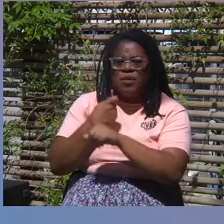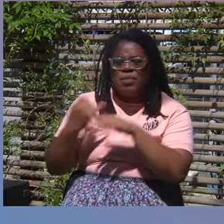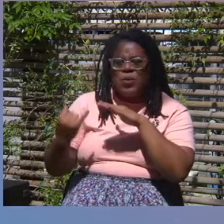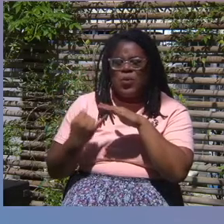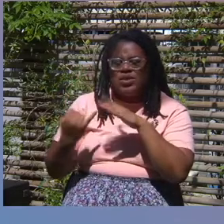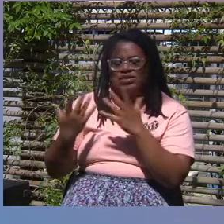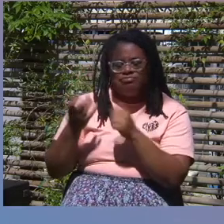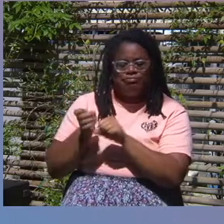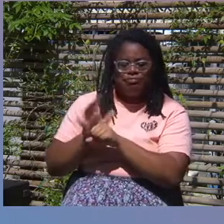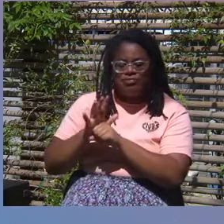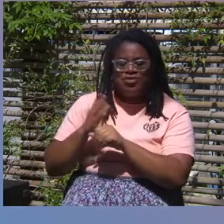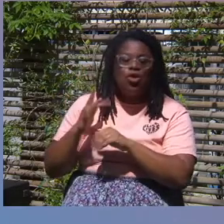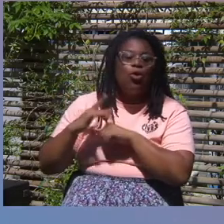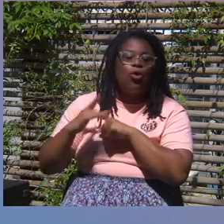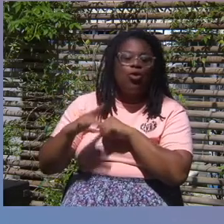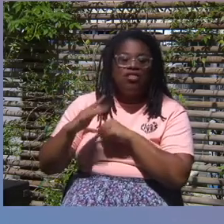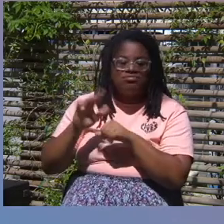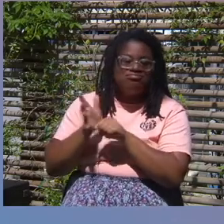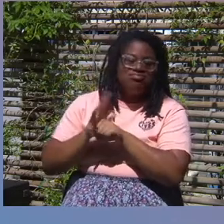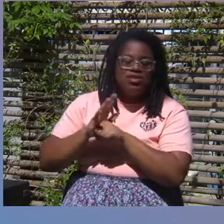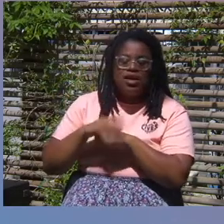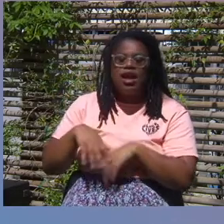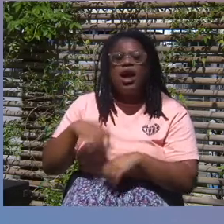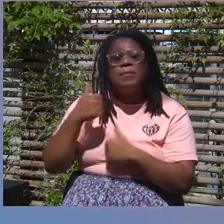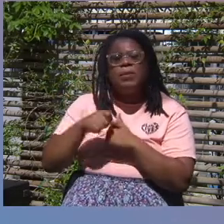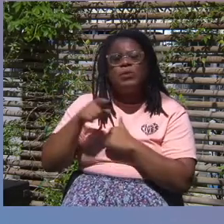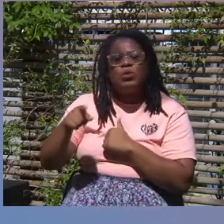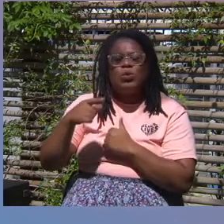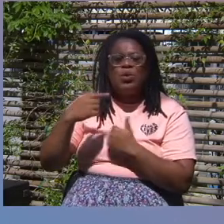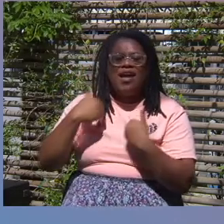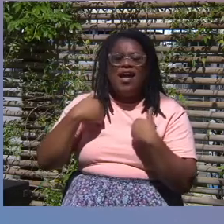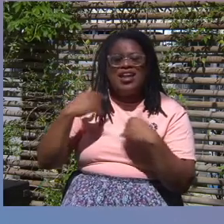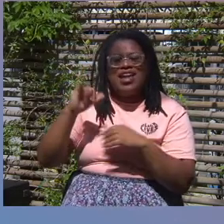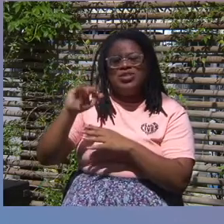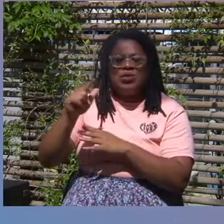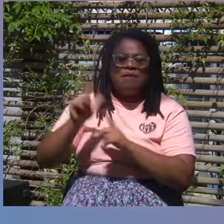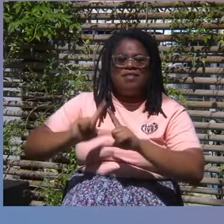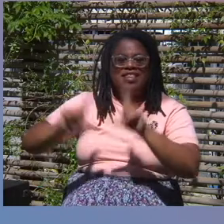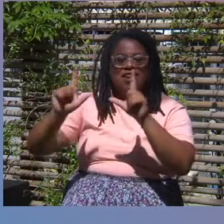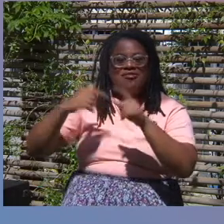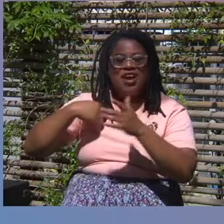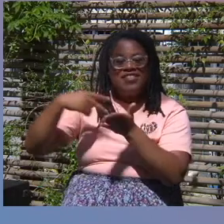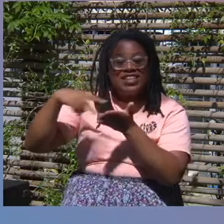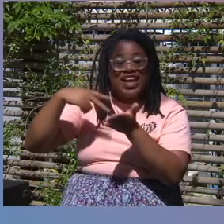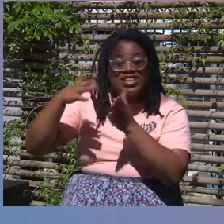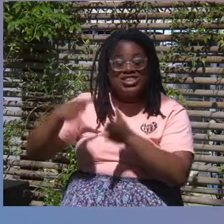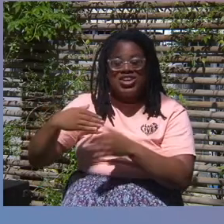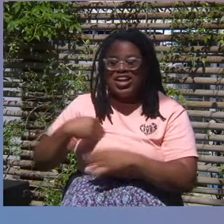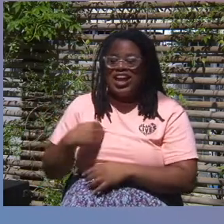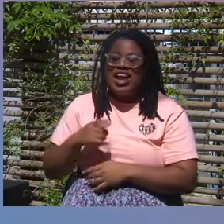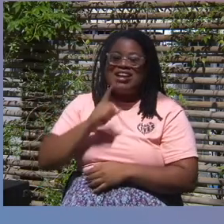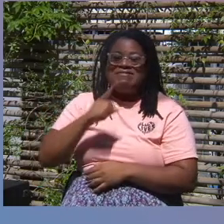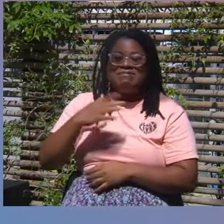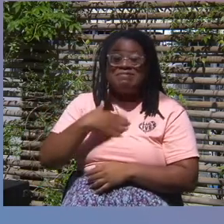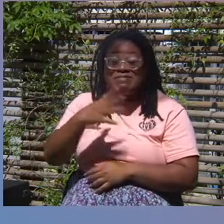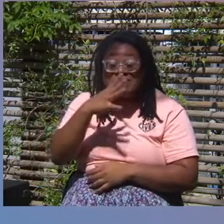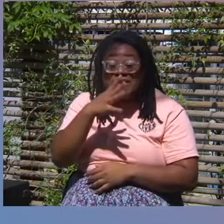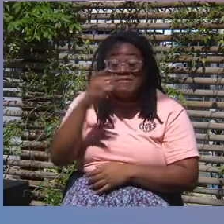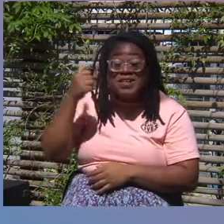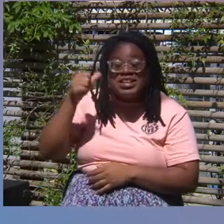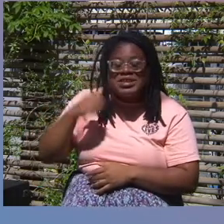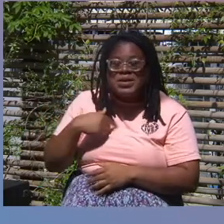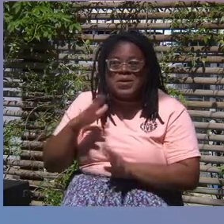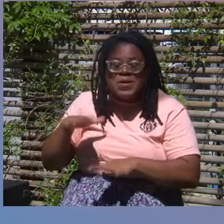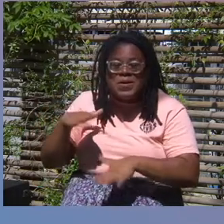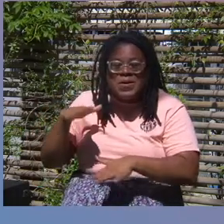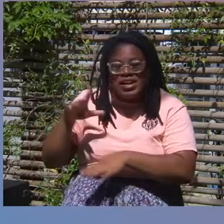quarantine, early days of COVID-19, I remember you would have the Instagram Live where you would have the dances. And I had my mom and my aunties, we were all like,